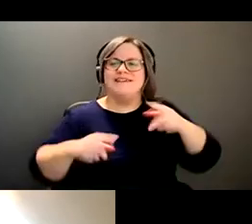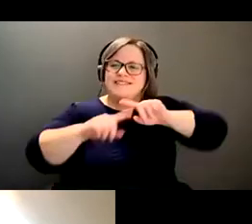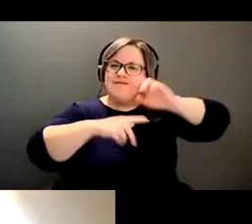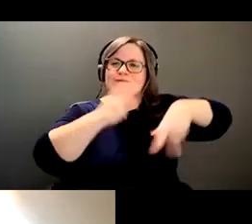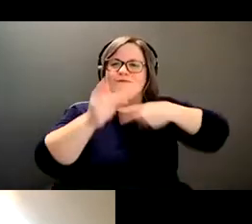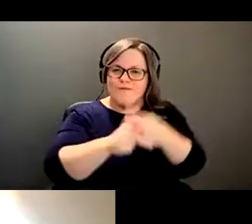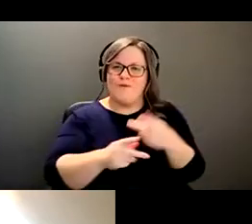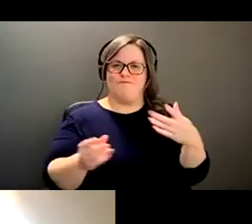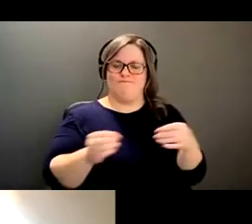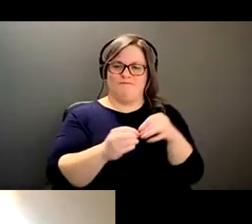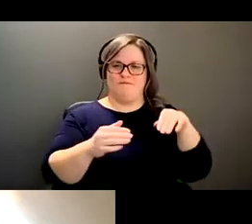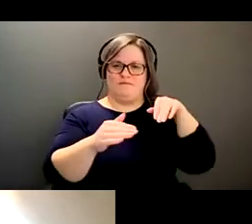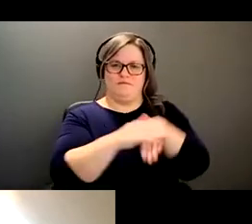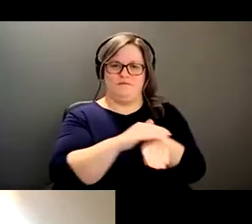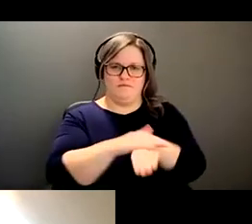the